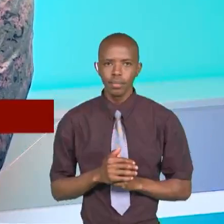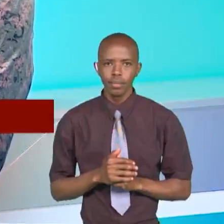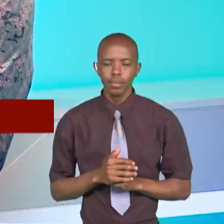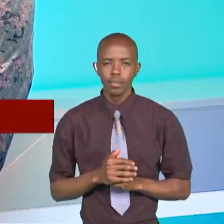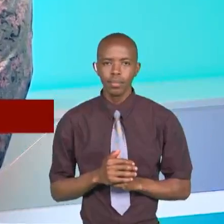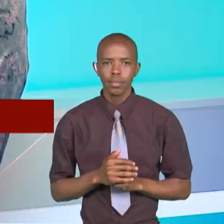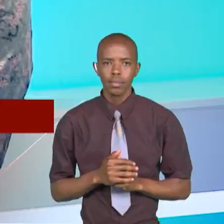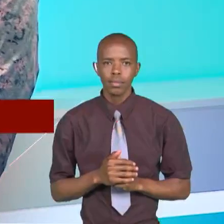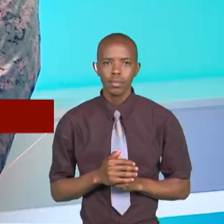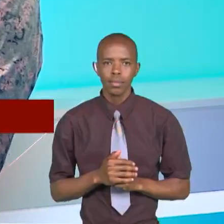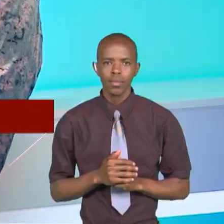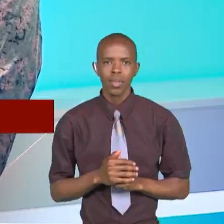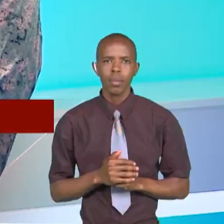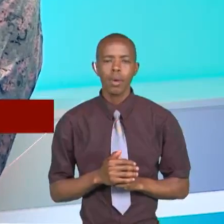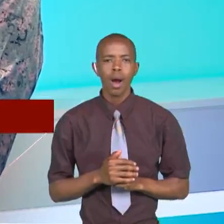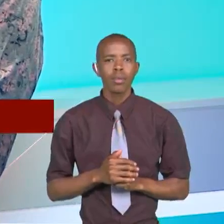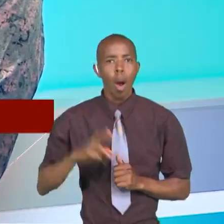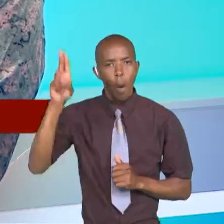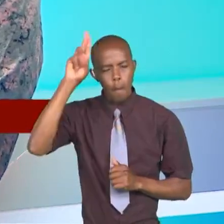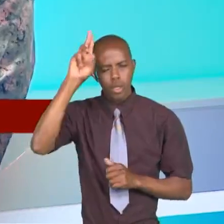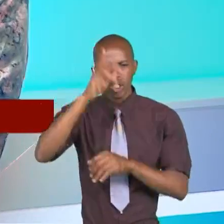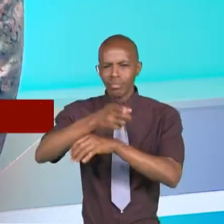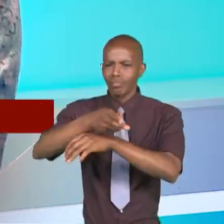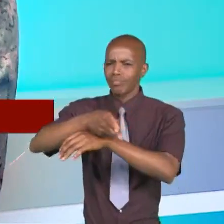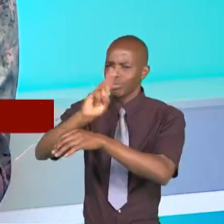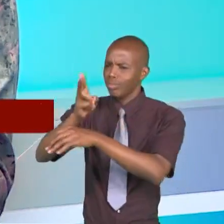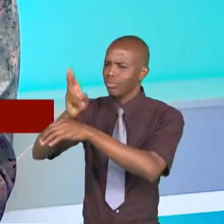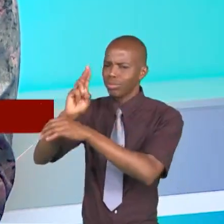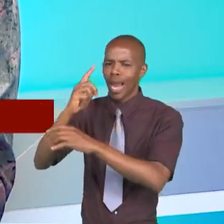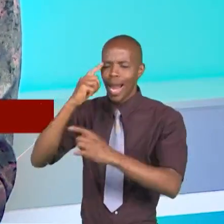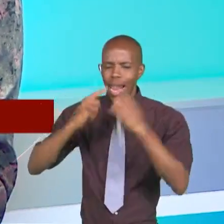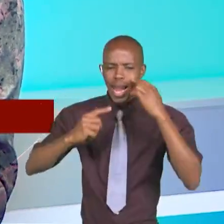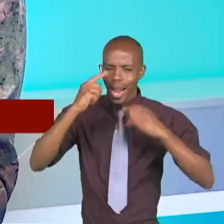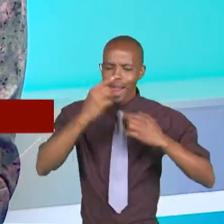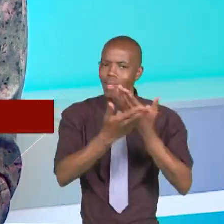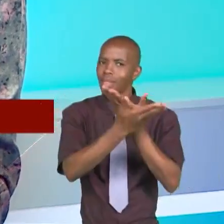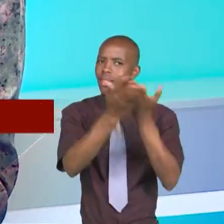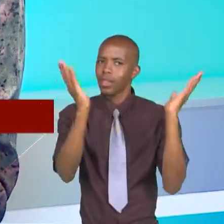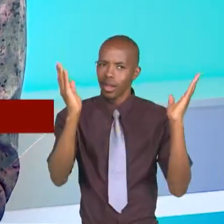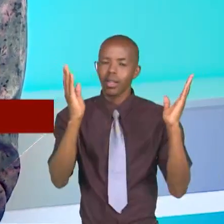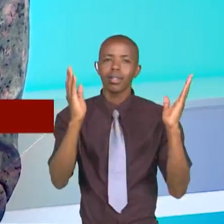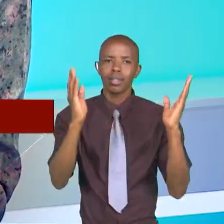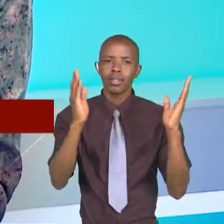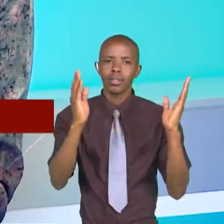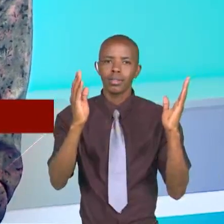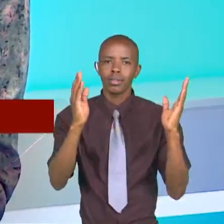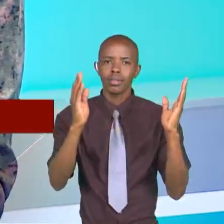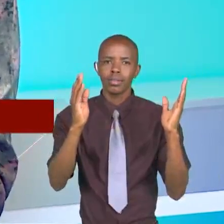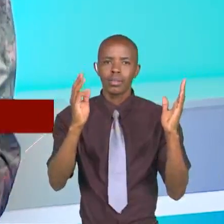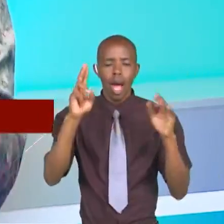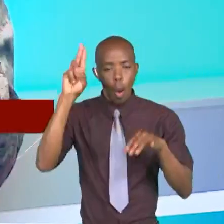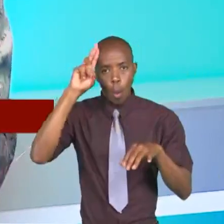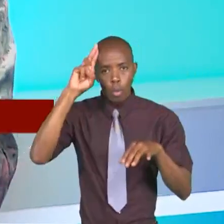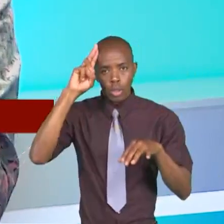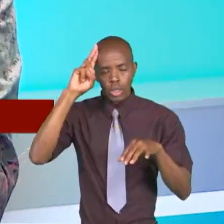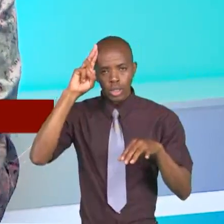a point where they tear gas everybody, and at putting a certain positions in the police took away